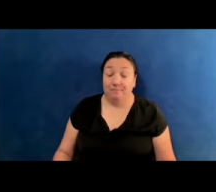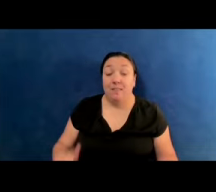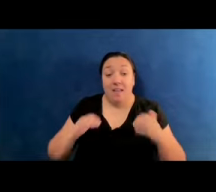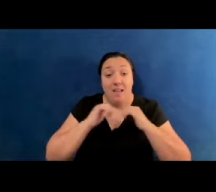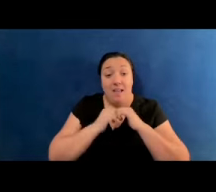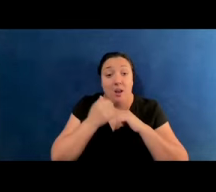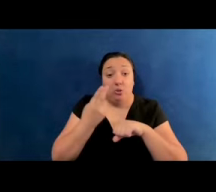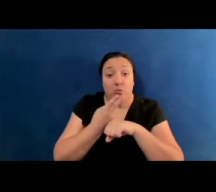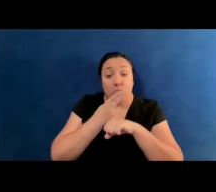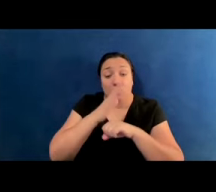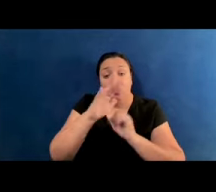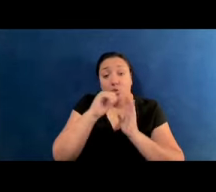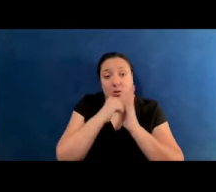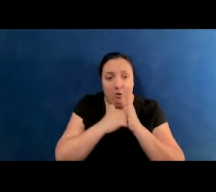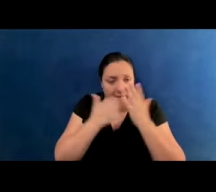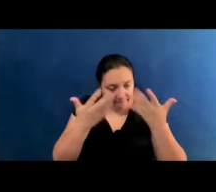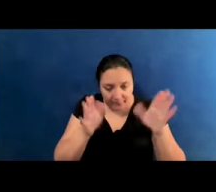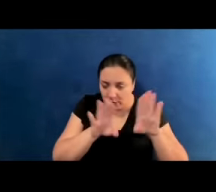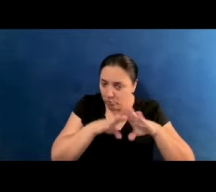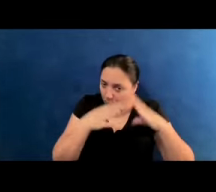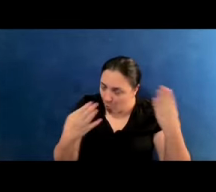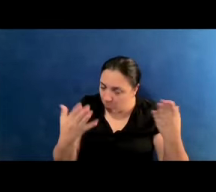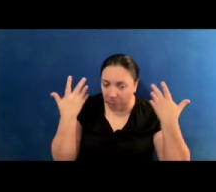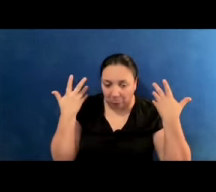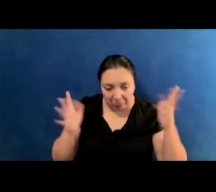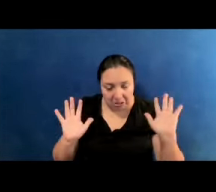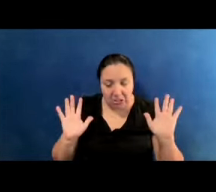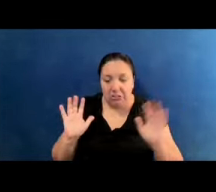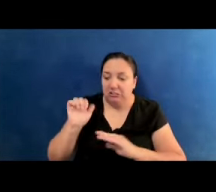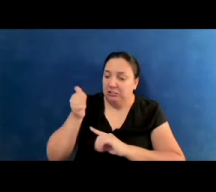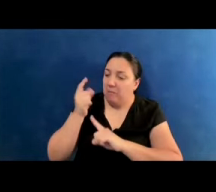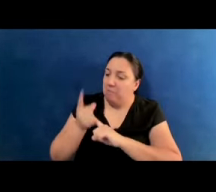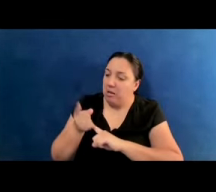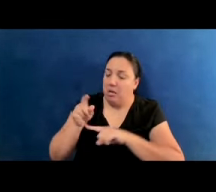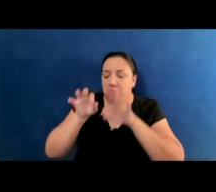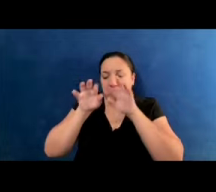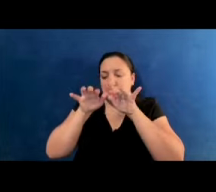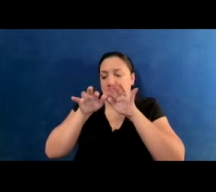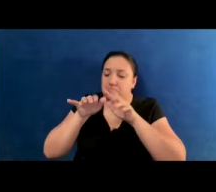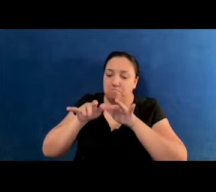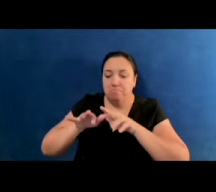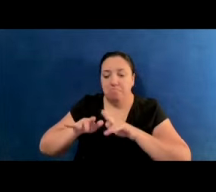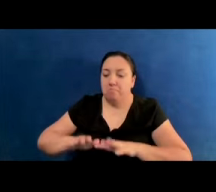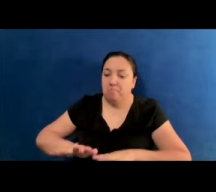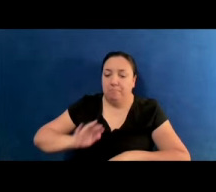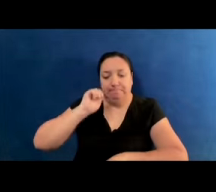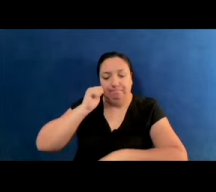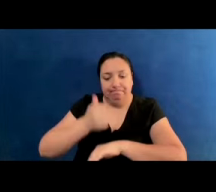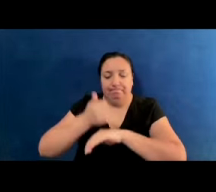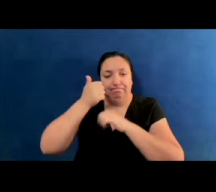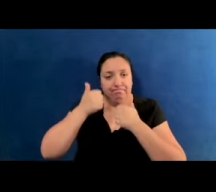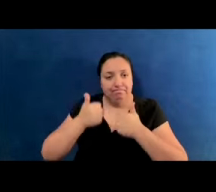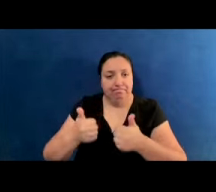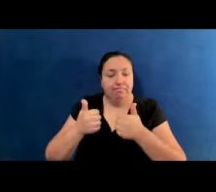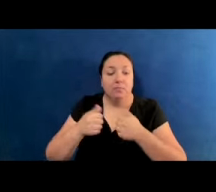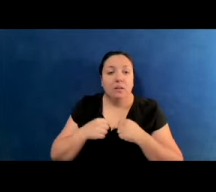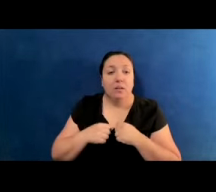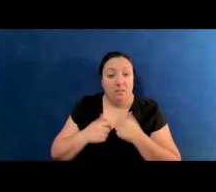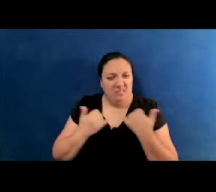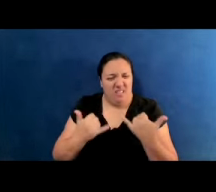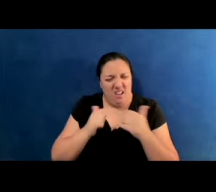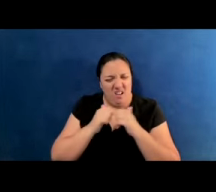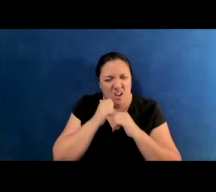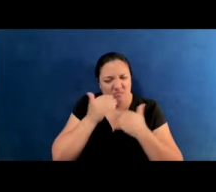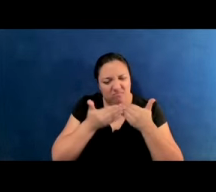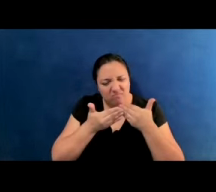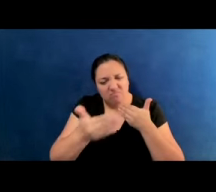your account. You've opened your account. You've taken the 10 minutes that you've needed to open the account. Let's talk about using your account. We want this to